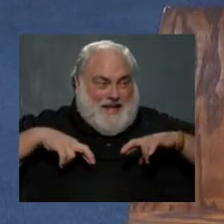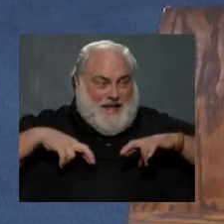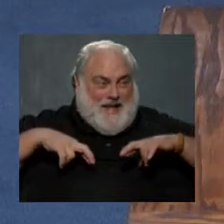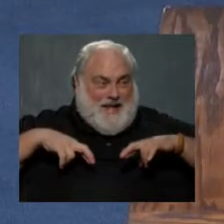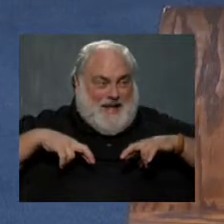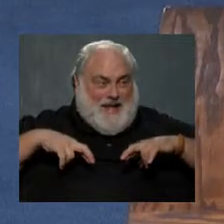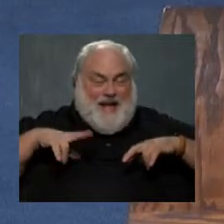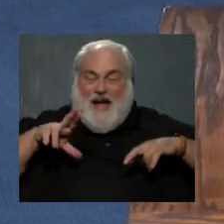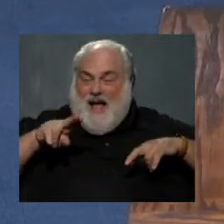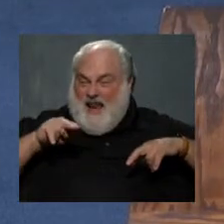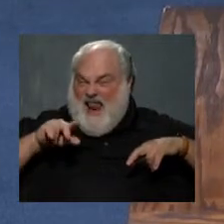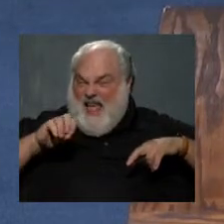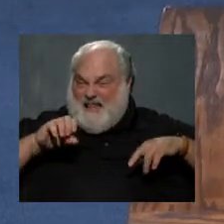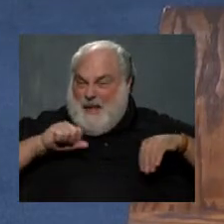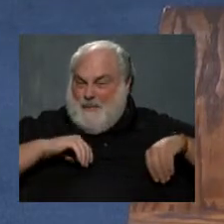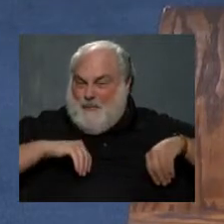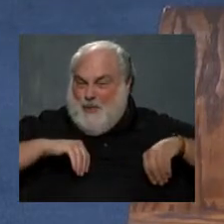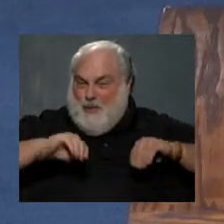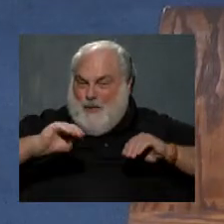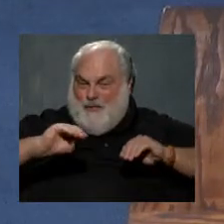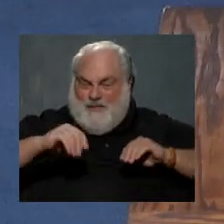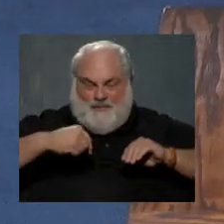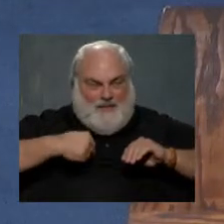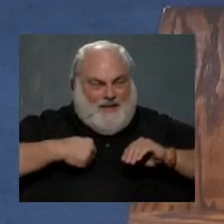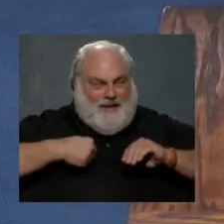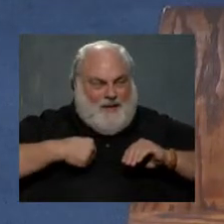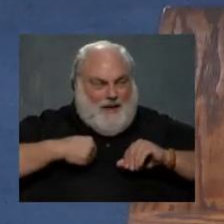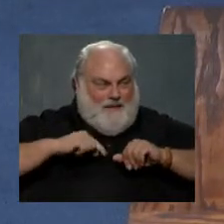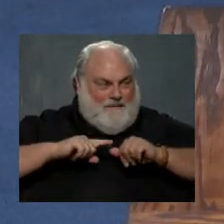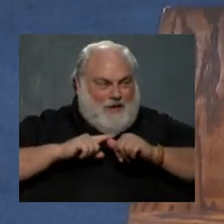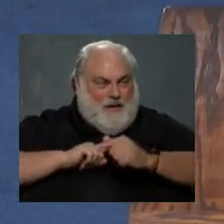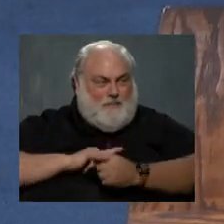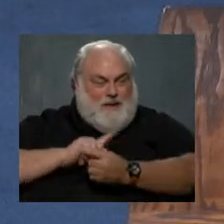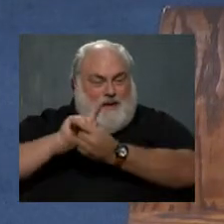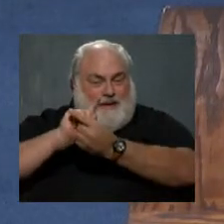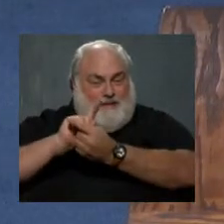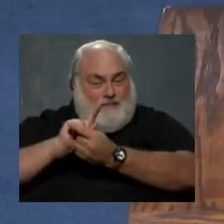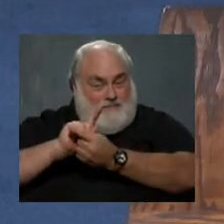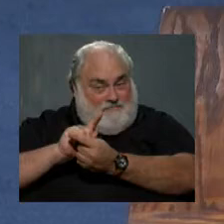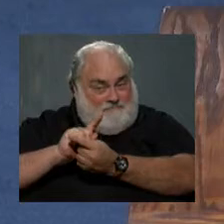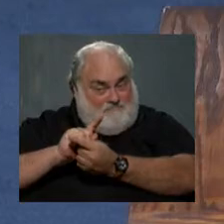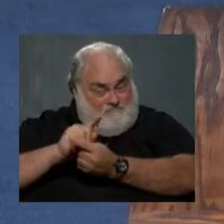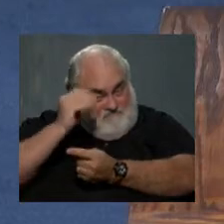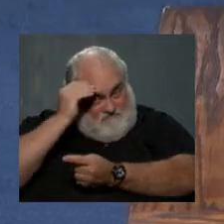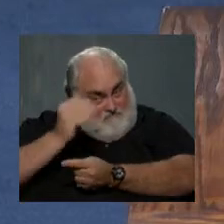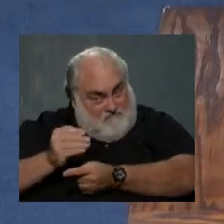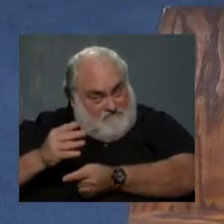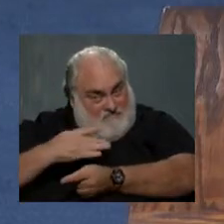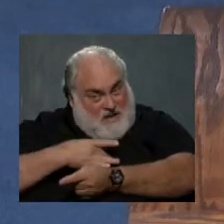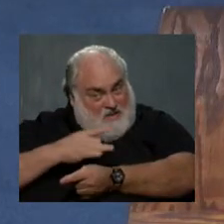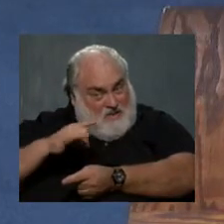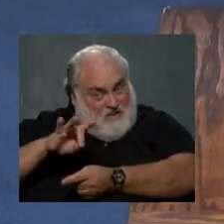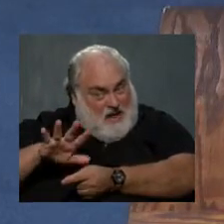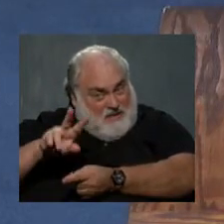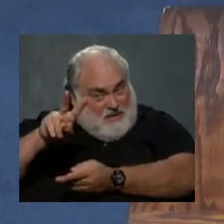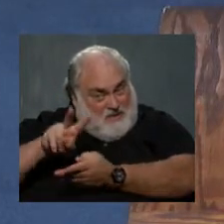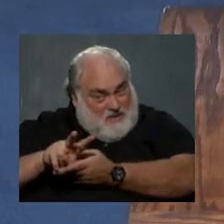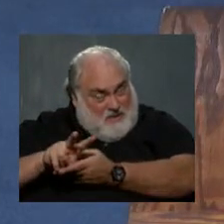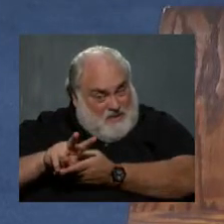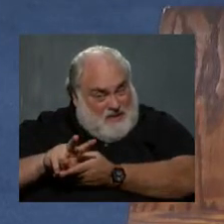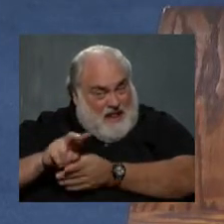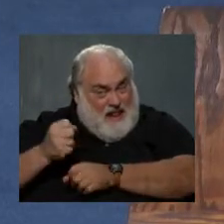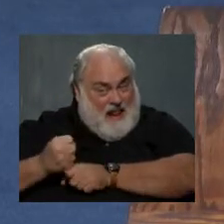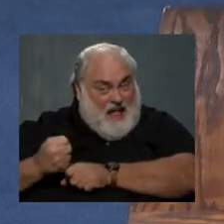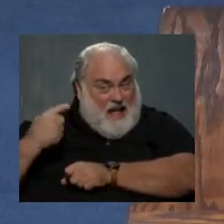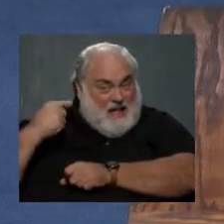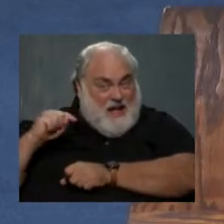me. But I told Coach when I first met him, I said, I don't like to lose. And last year I was at Terry and